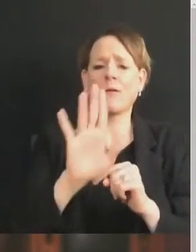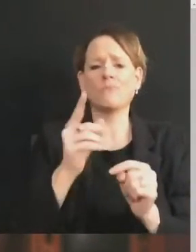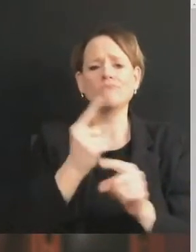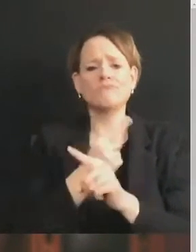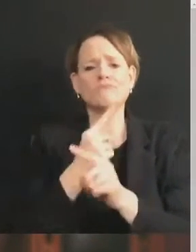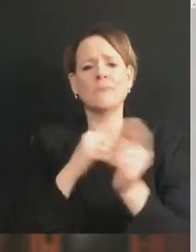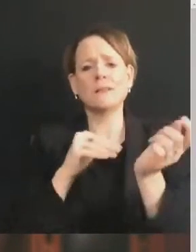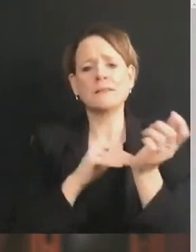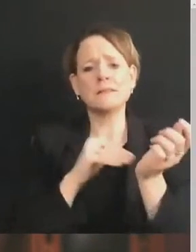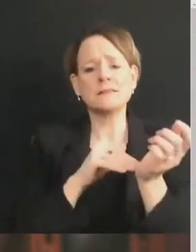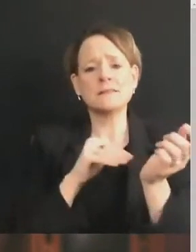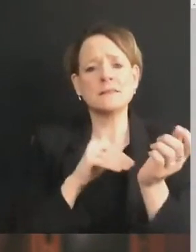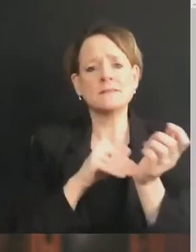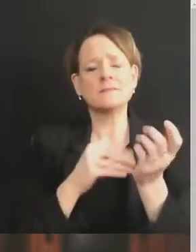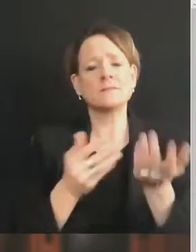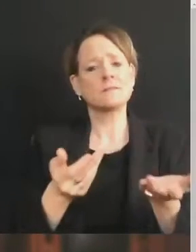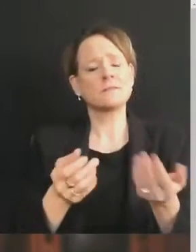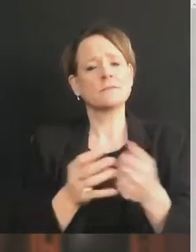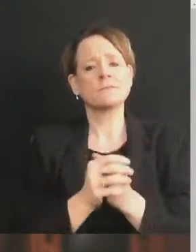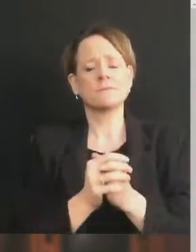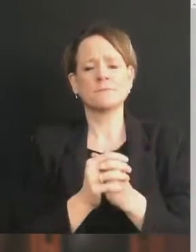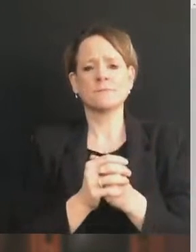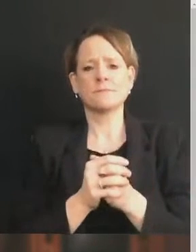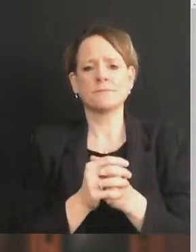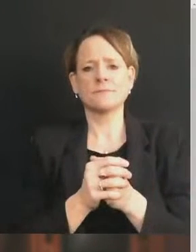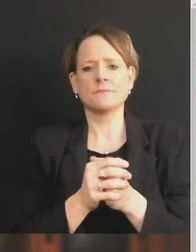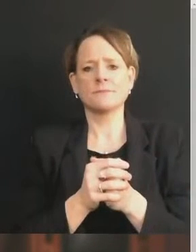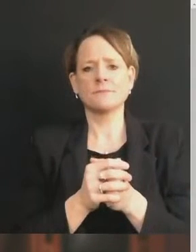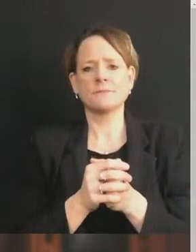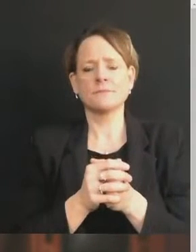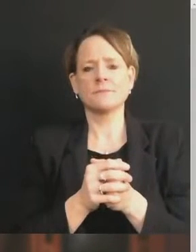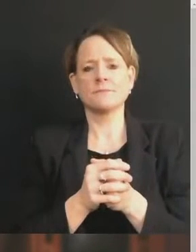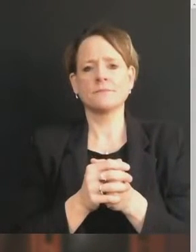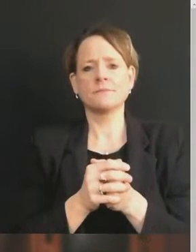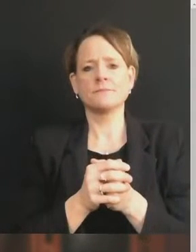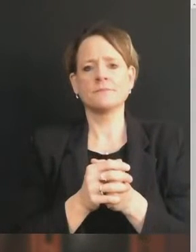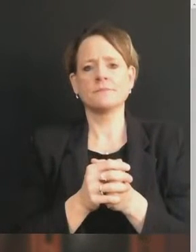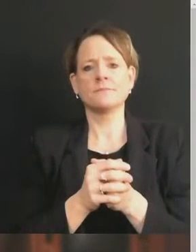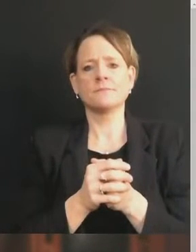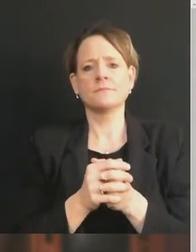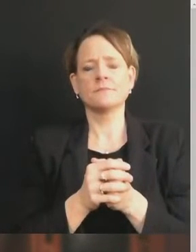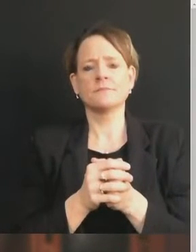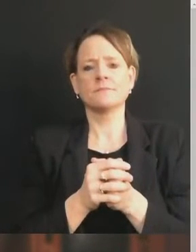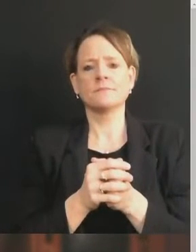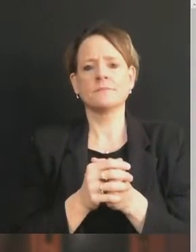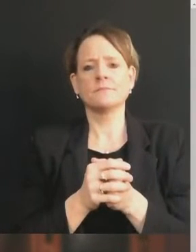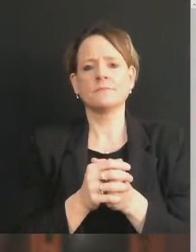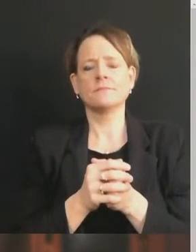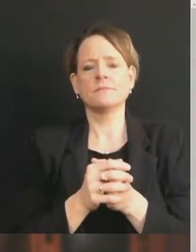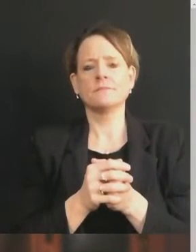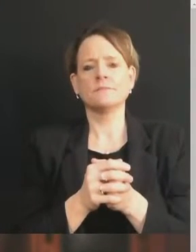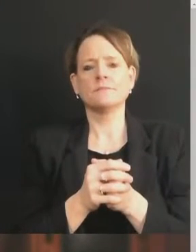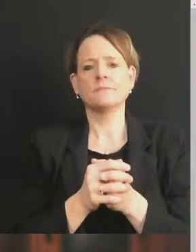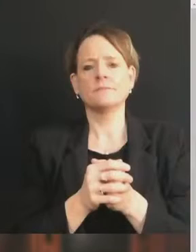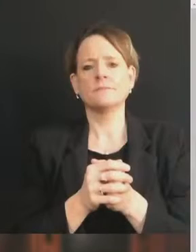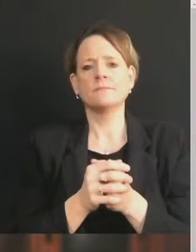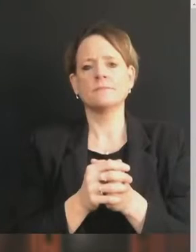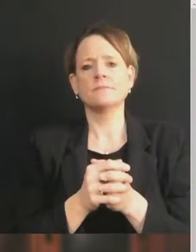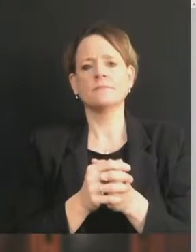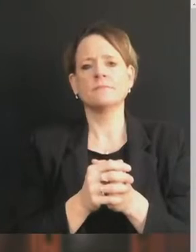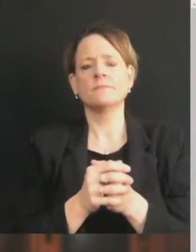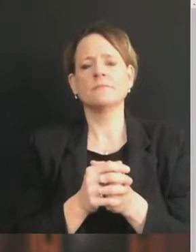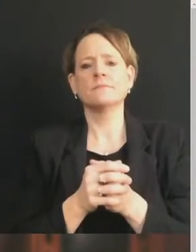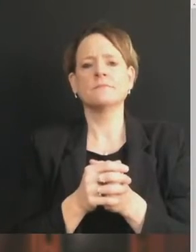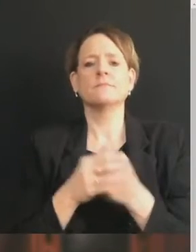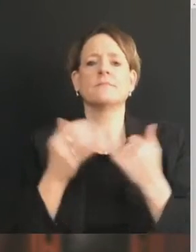so we are seeing an increase and are having more and more conversations with hospitals across the state as they